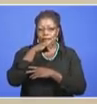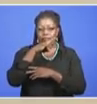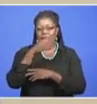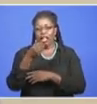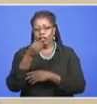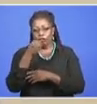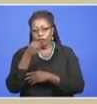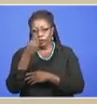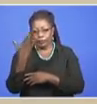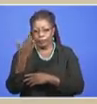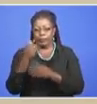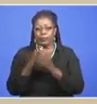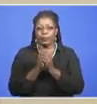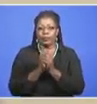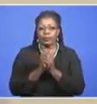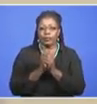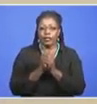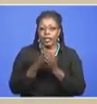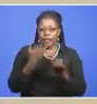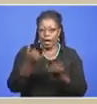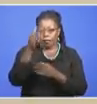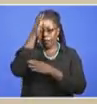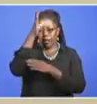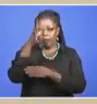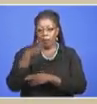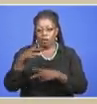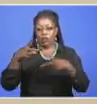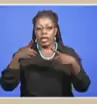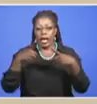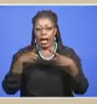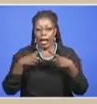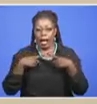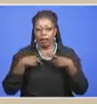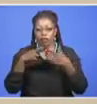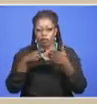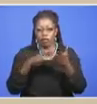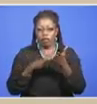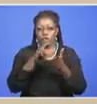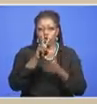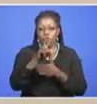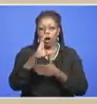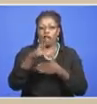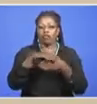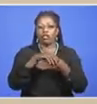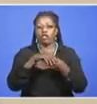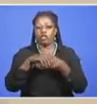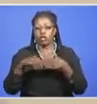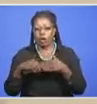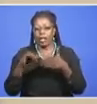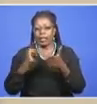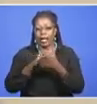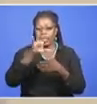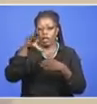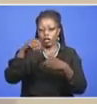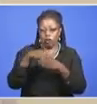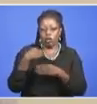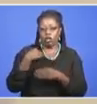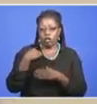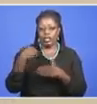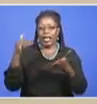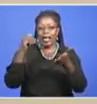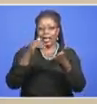powered by Powerade. For the men's division, we have a registration fee for $200, and that would include jerseys and,